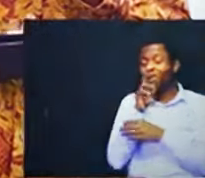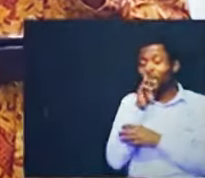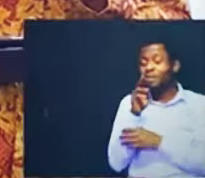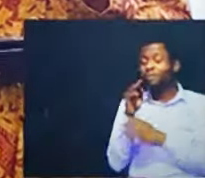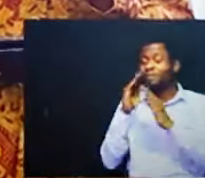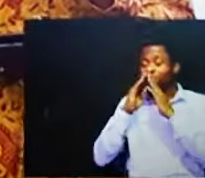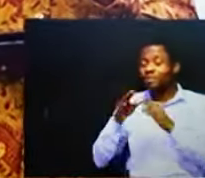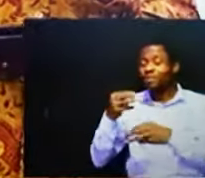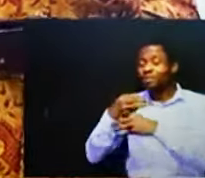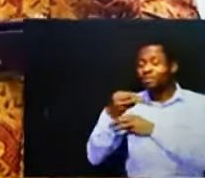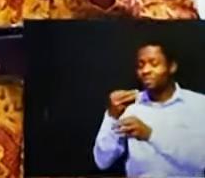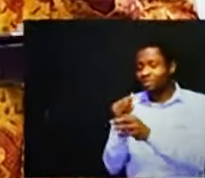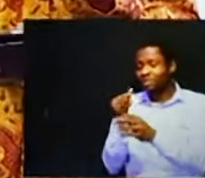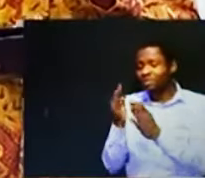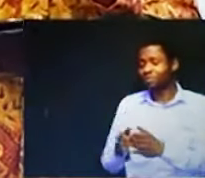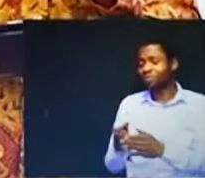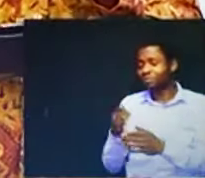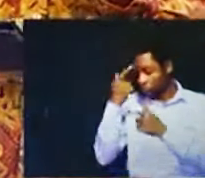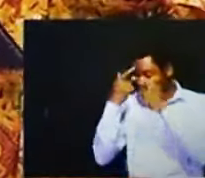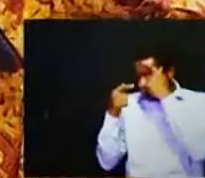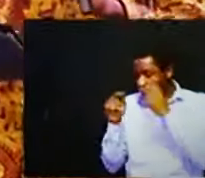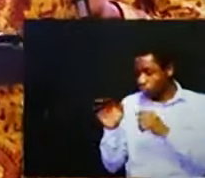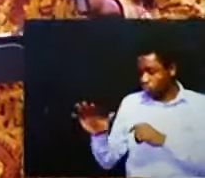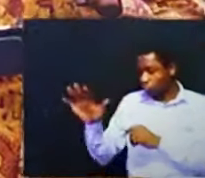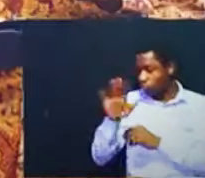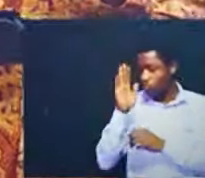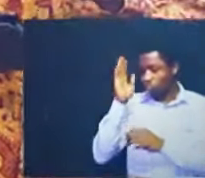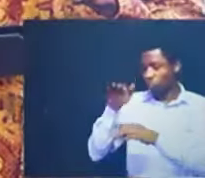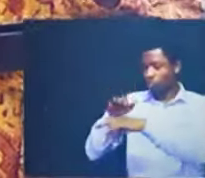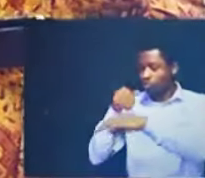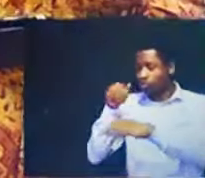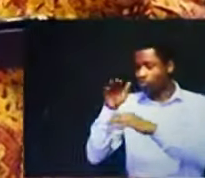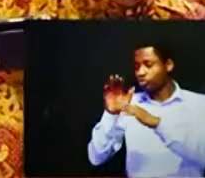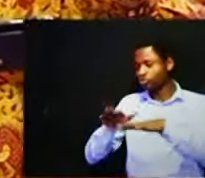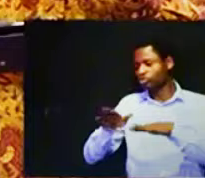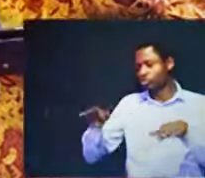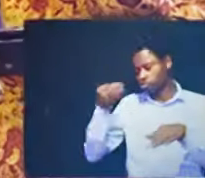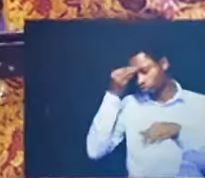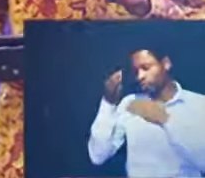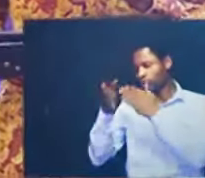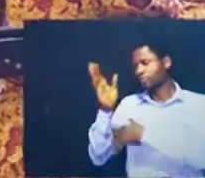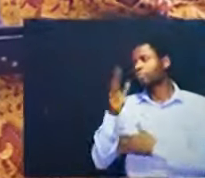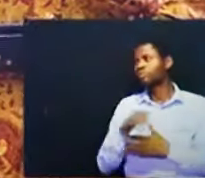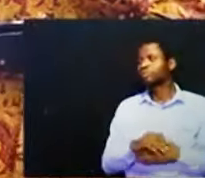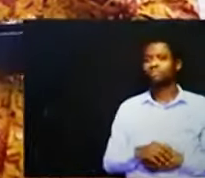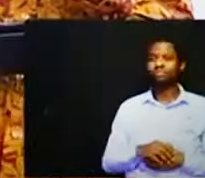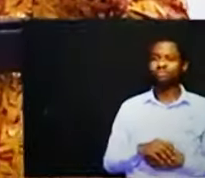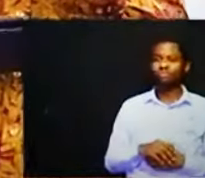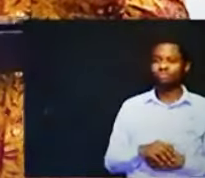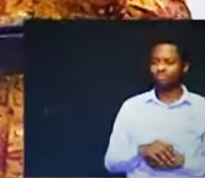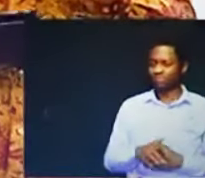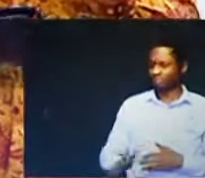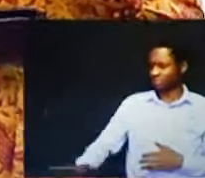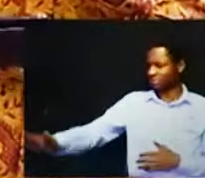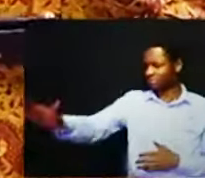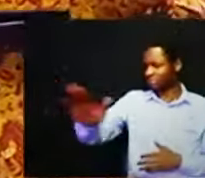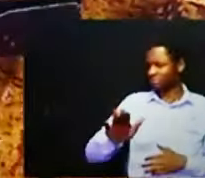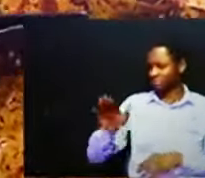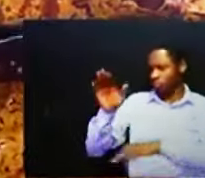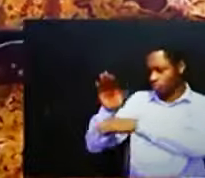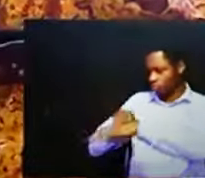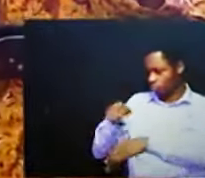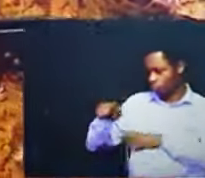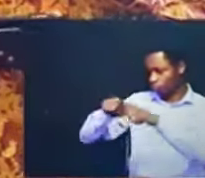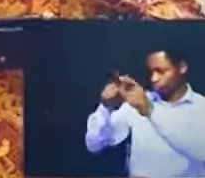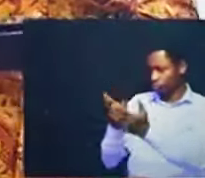called the children of God. Ishra anyone will pe asomgye no na one will be friend onyankopon emma. They shall be called. One will